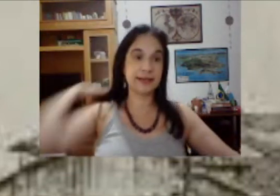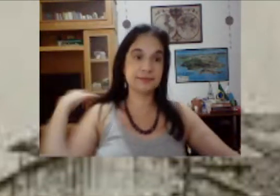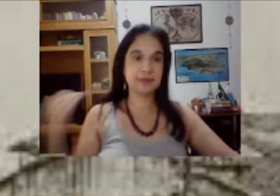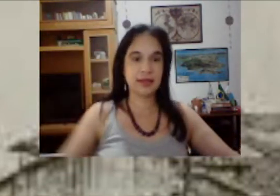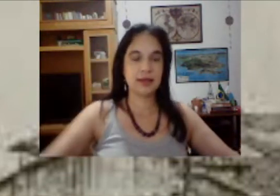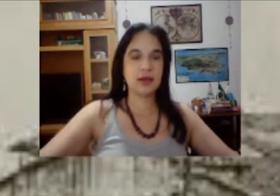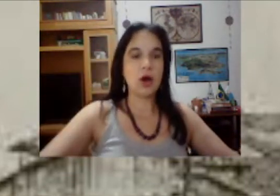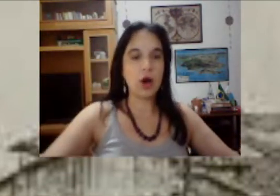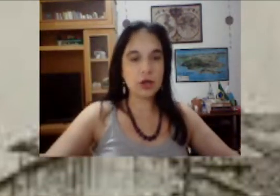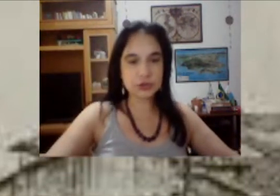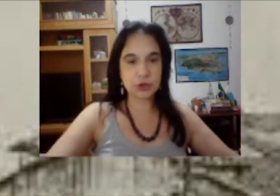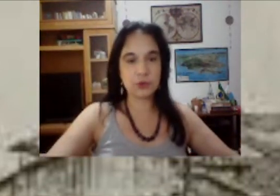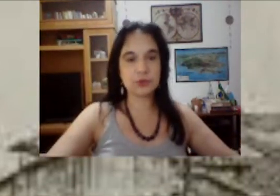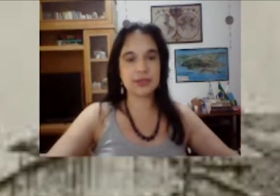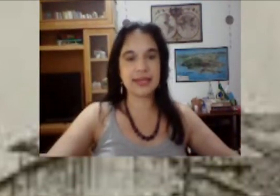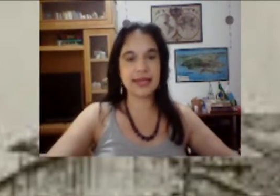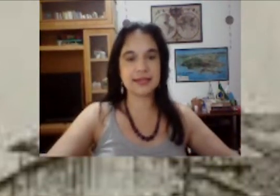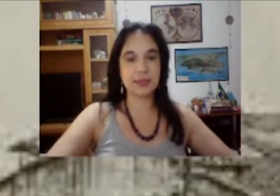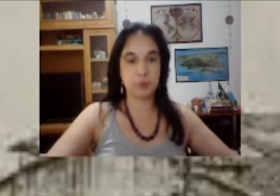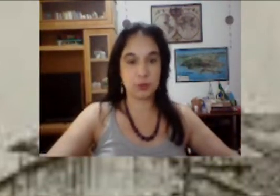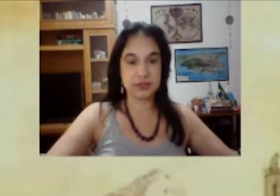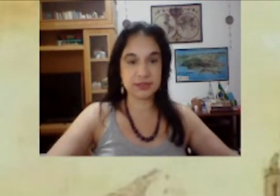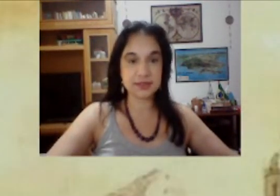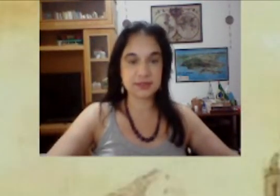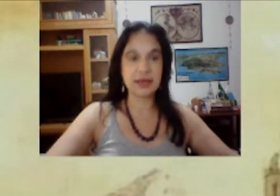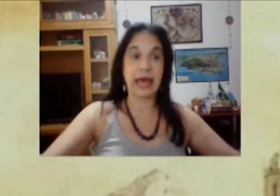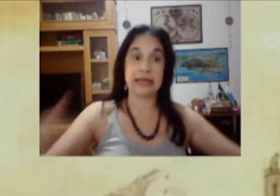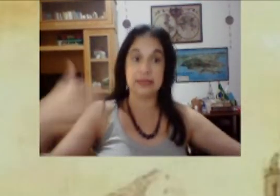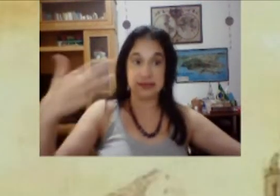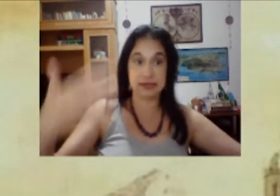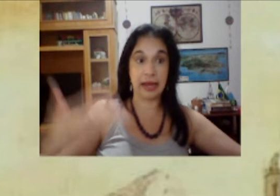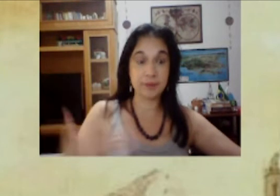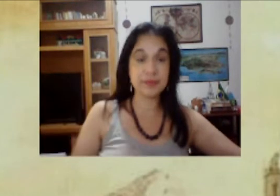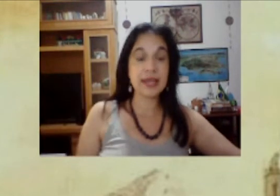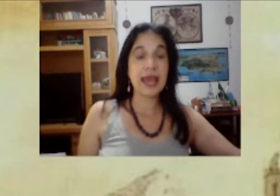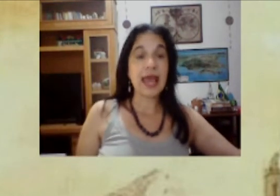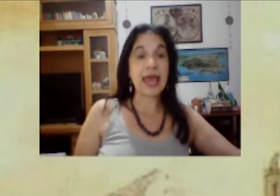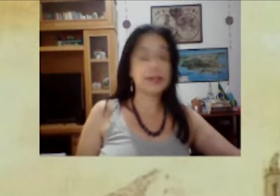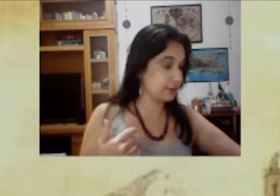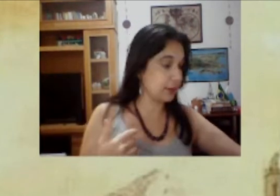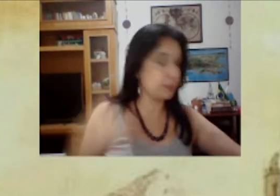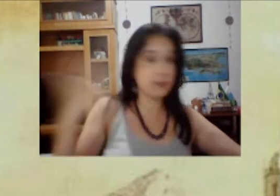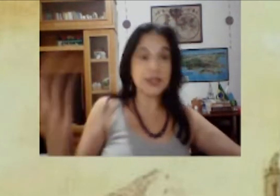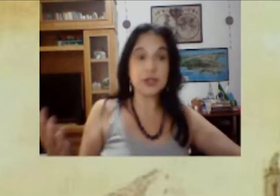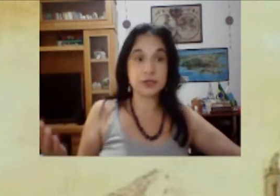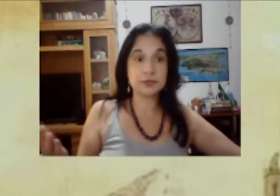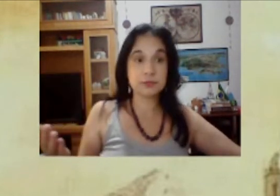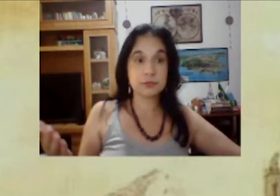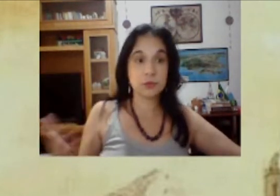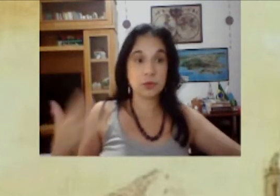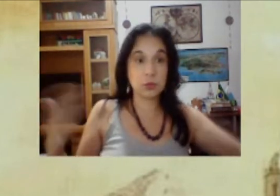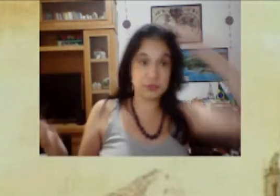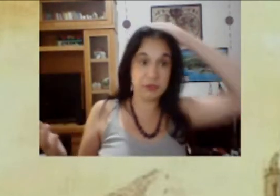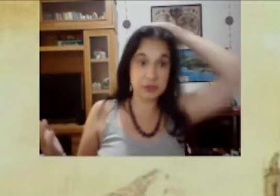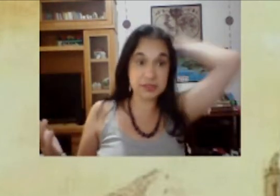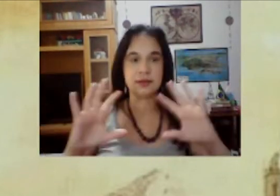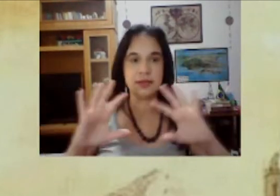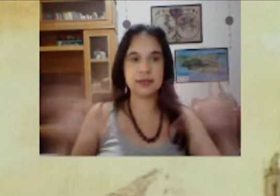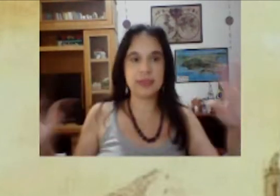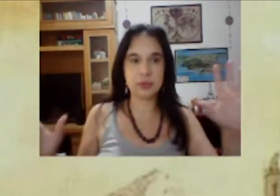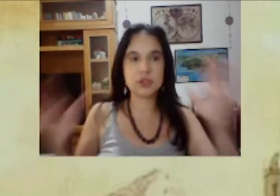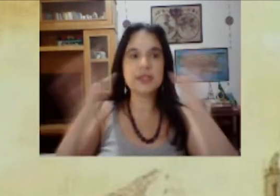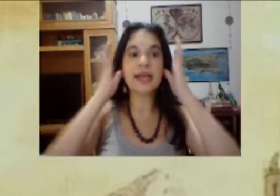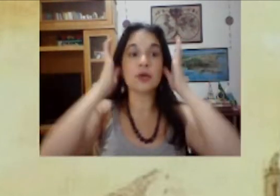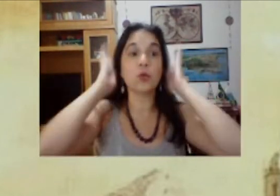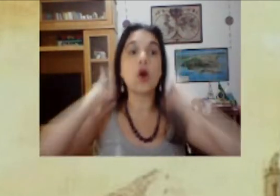Glória also gained importance at this time, and a pier was built in